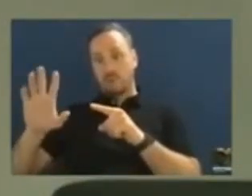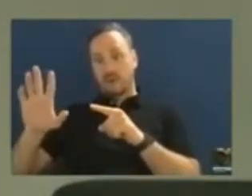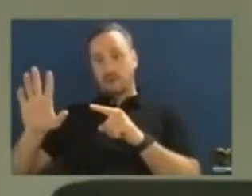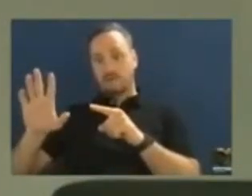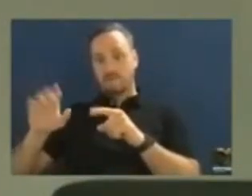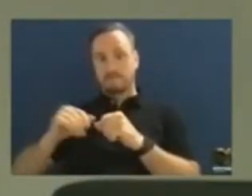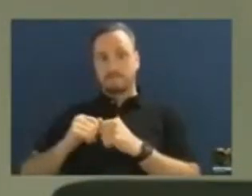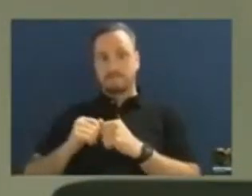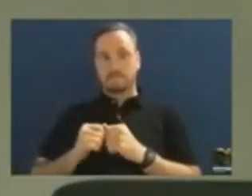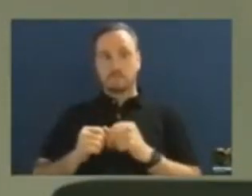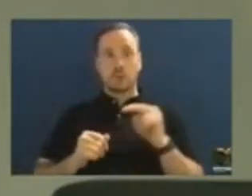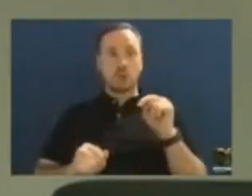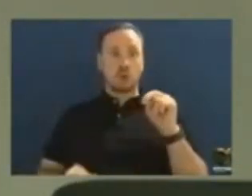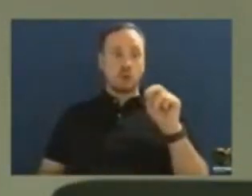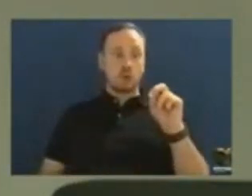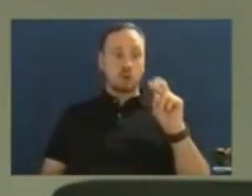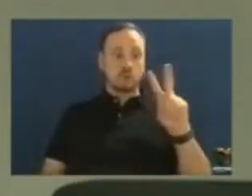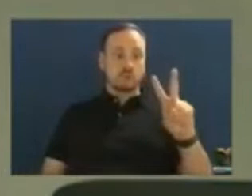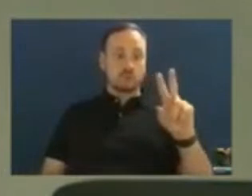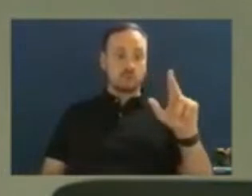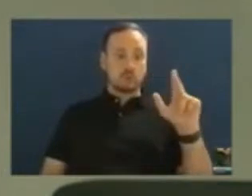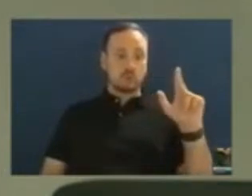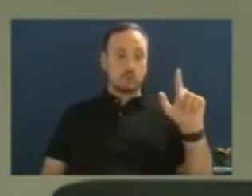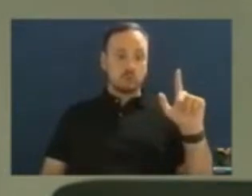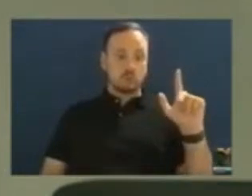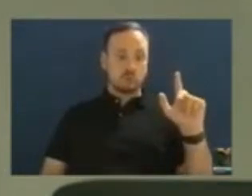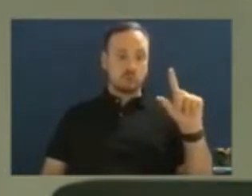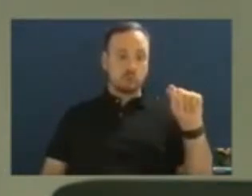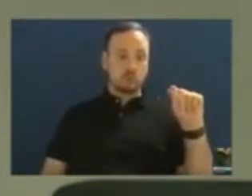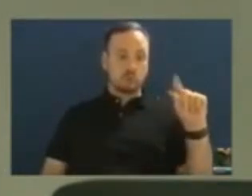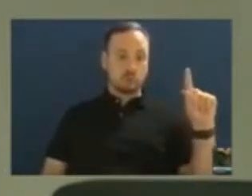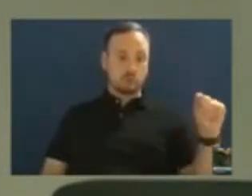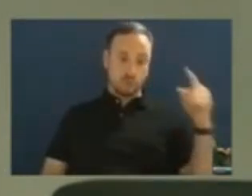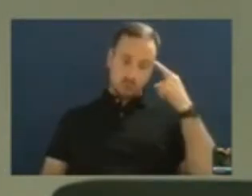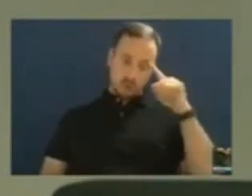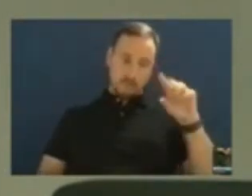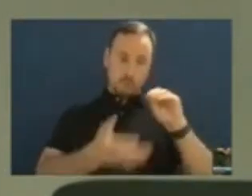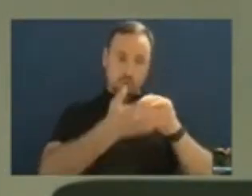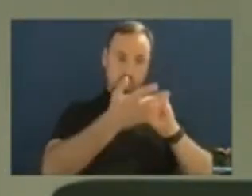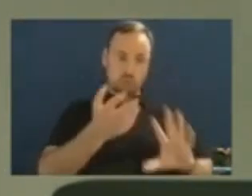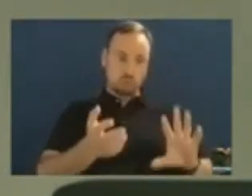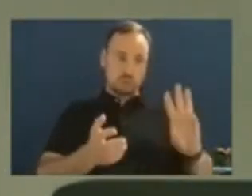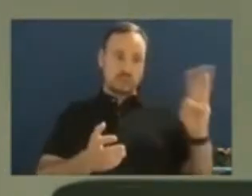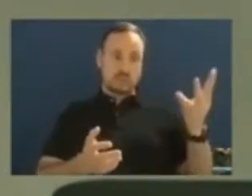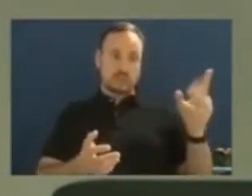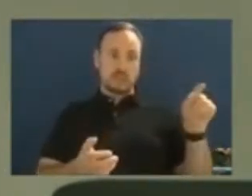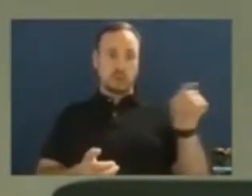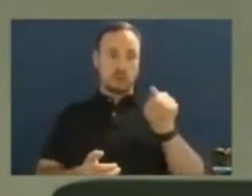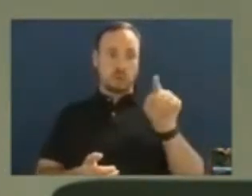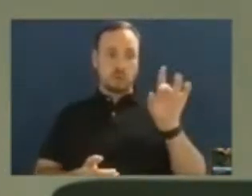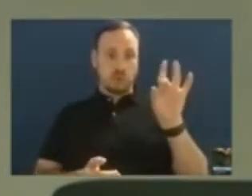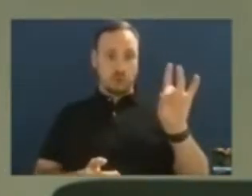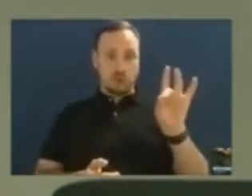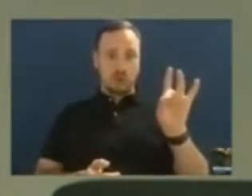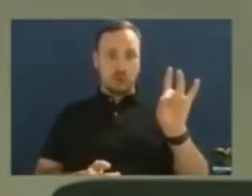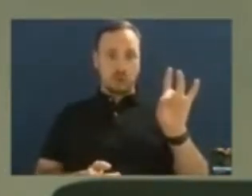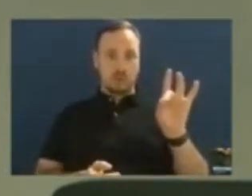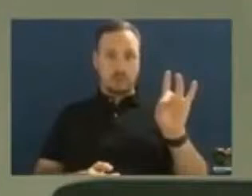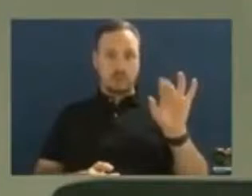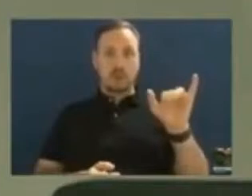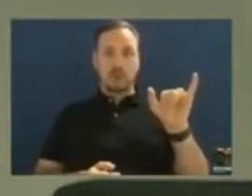23rd, 2020, for students in grades 6 through 8. January